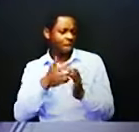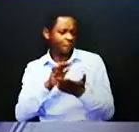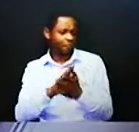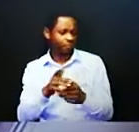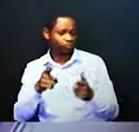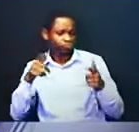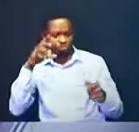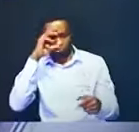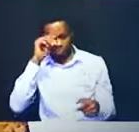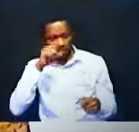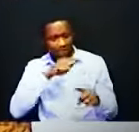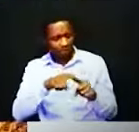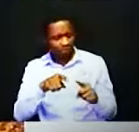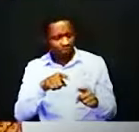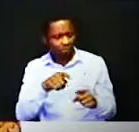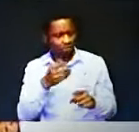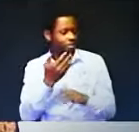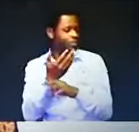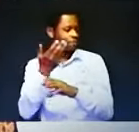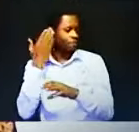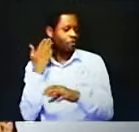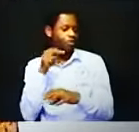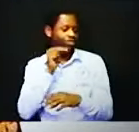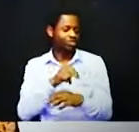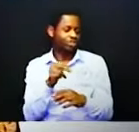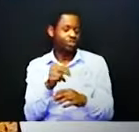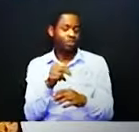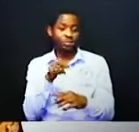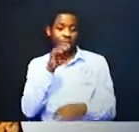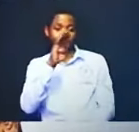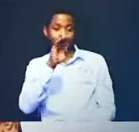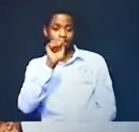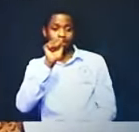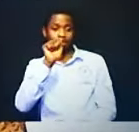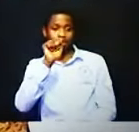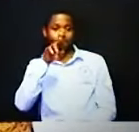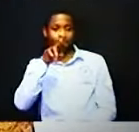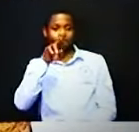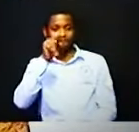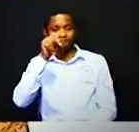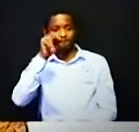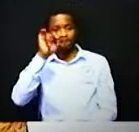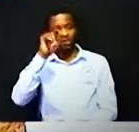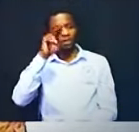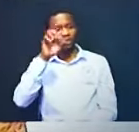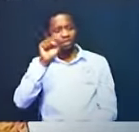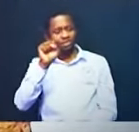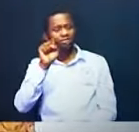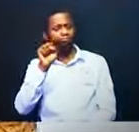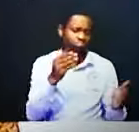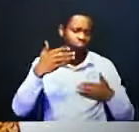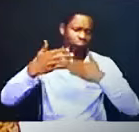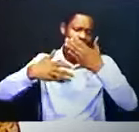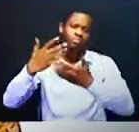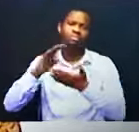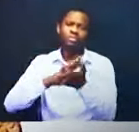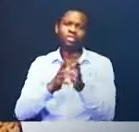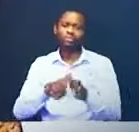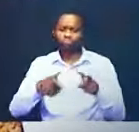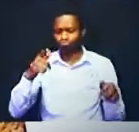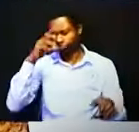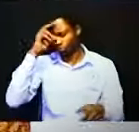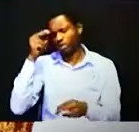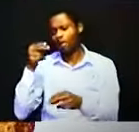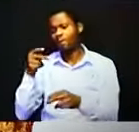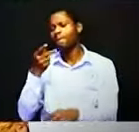his greatness. So what kind to us could be a tiduba kuna or no abomodi akwashisha? Smart for Paul, and not never can warn